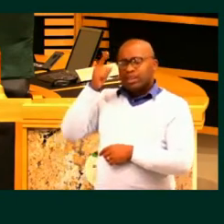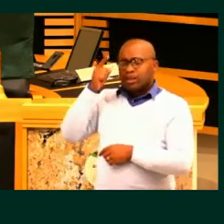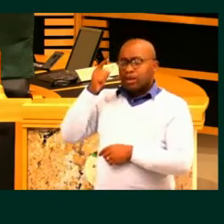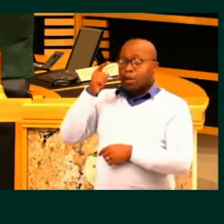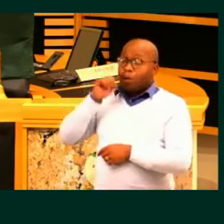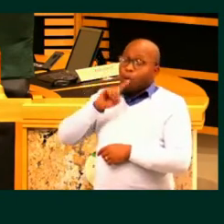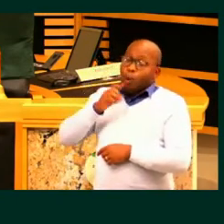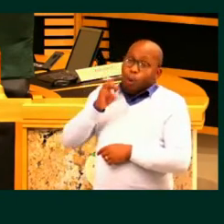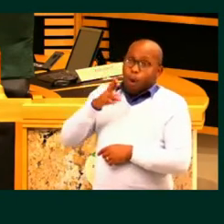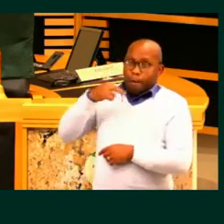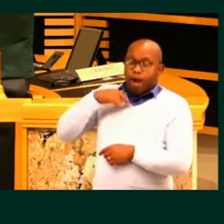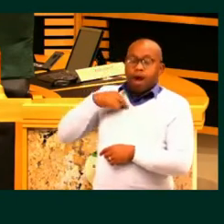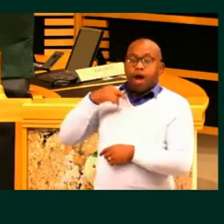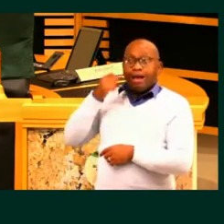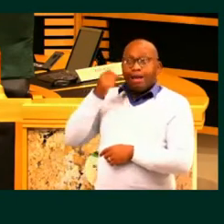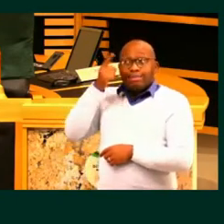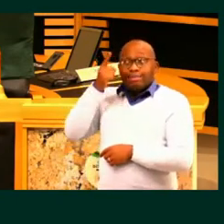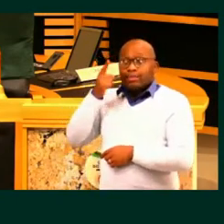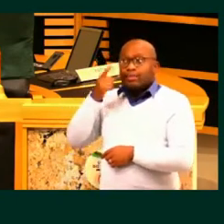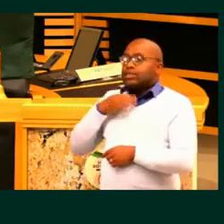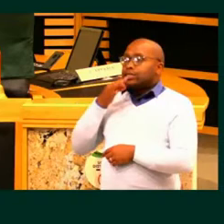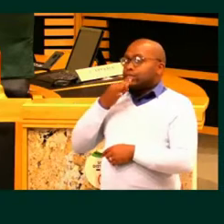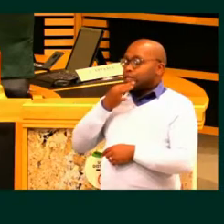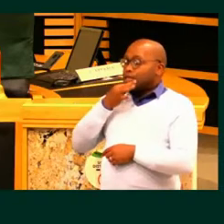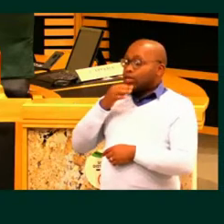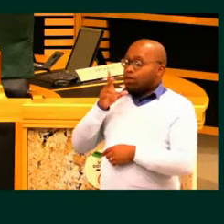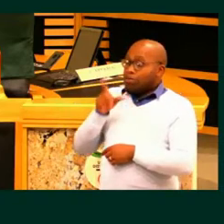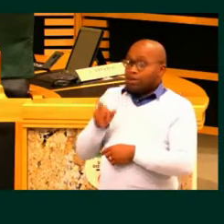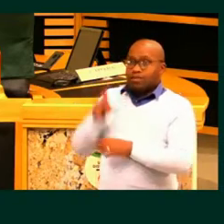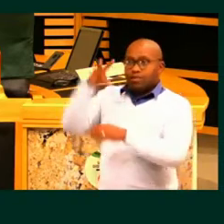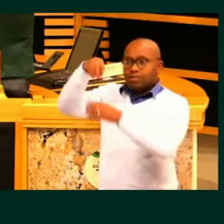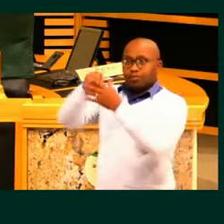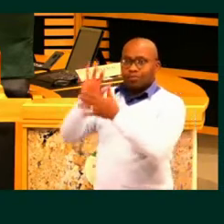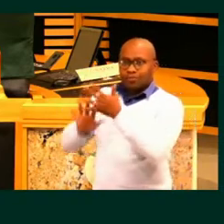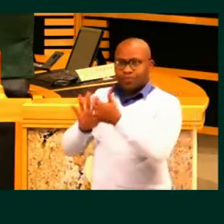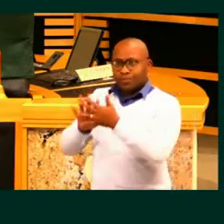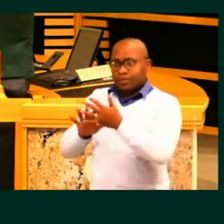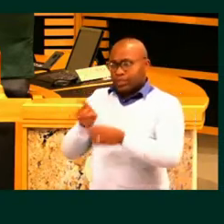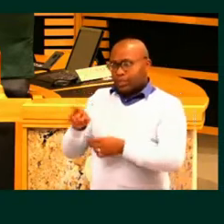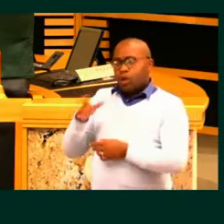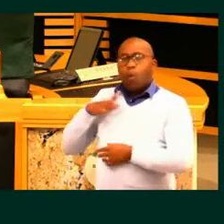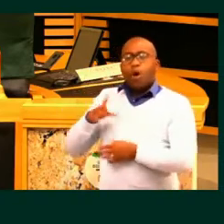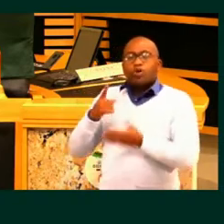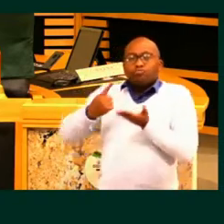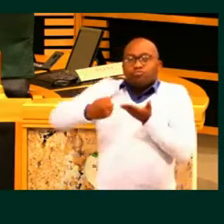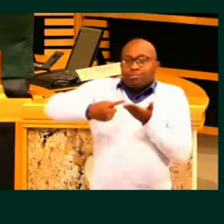bus he called me wanting to discuss the rape case of the kid